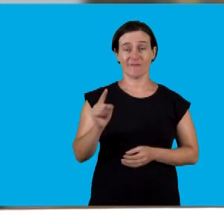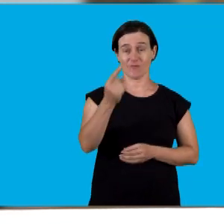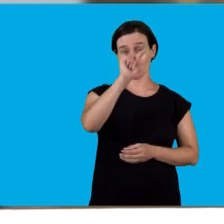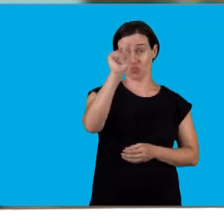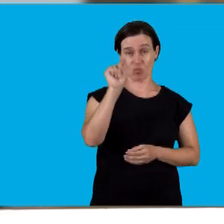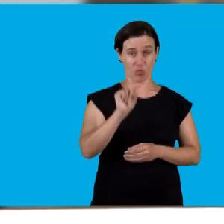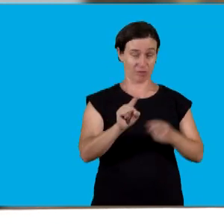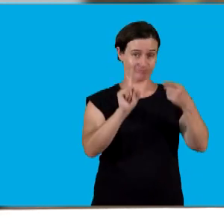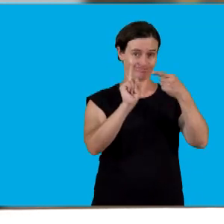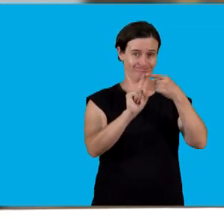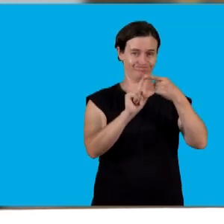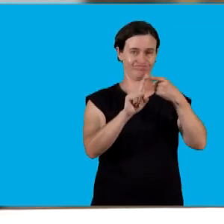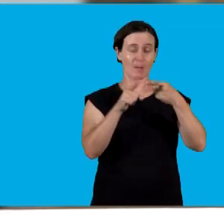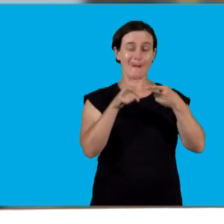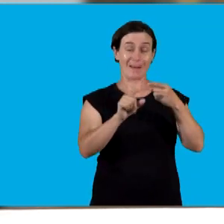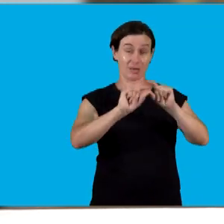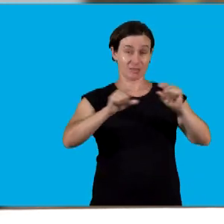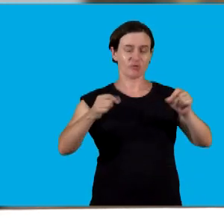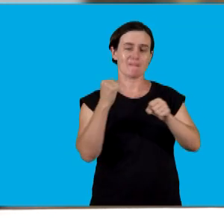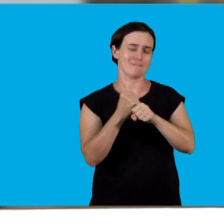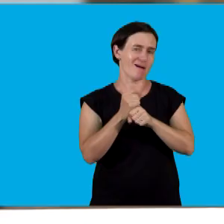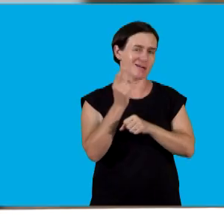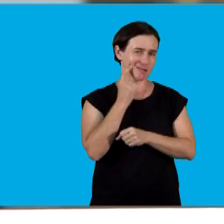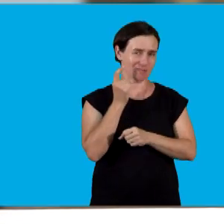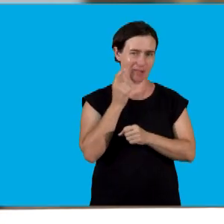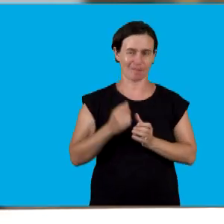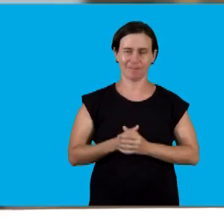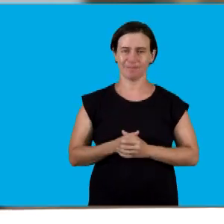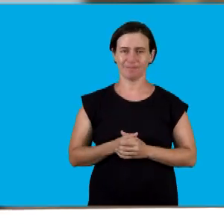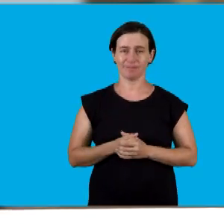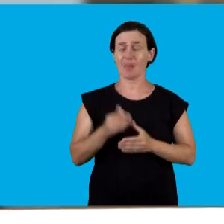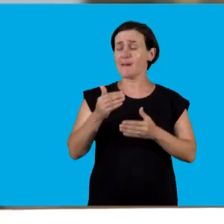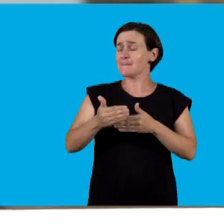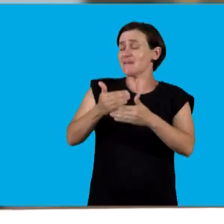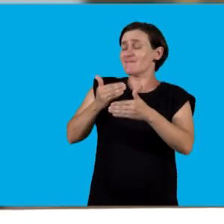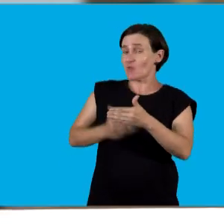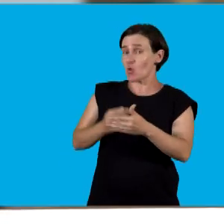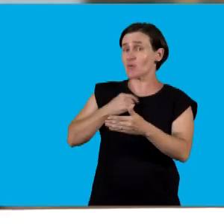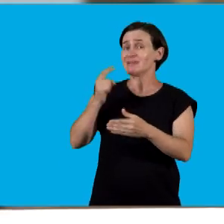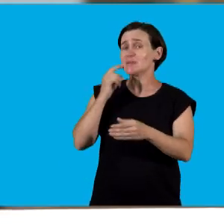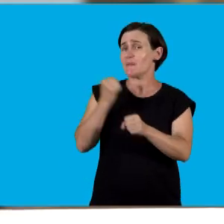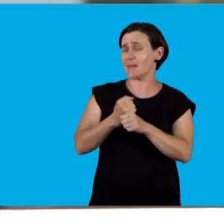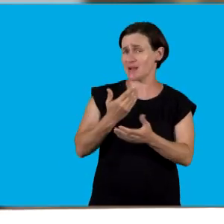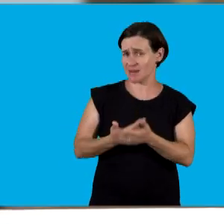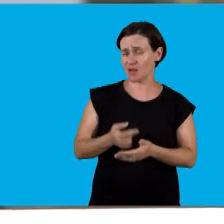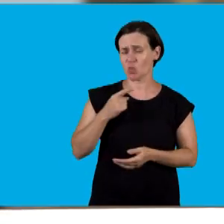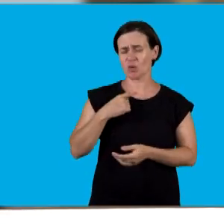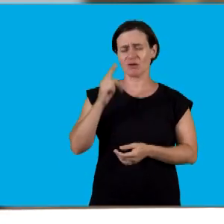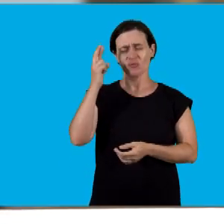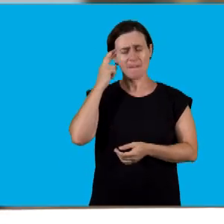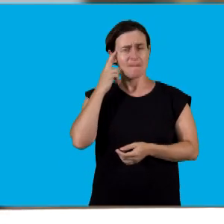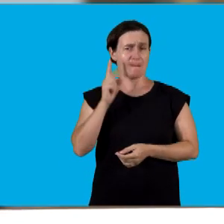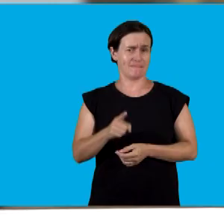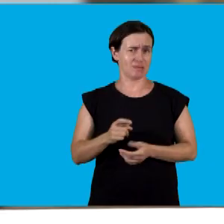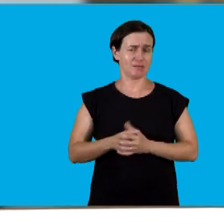The first question there says, simplify the following expressions. Now, before we can simplify this expression, we need to